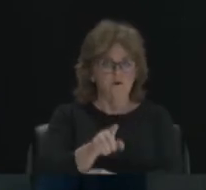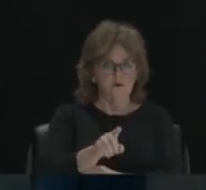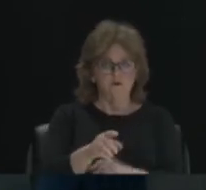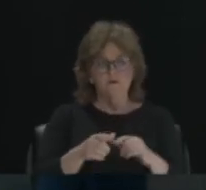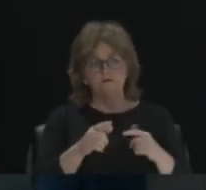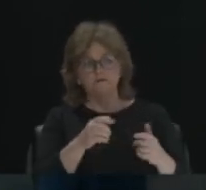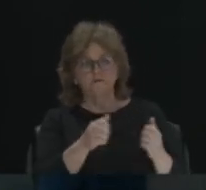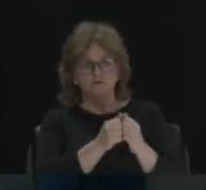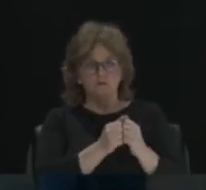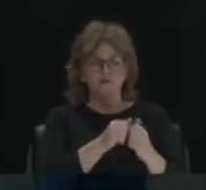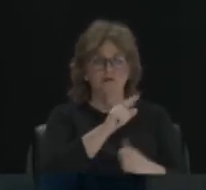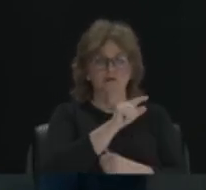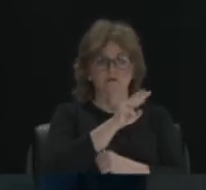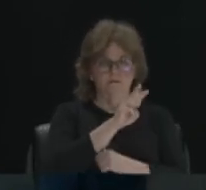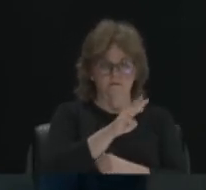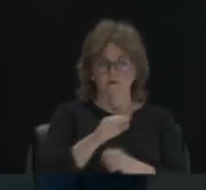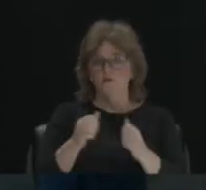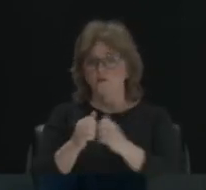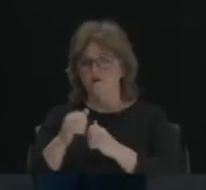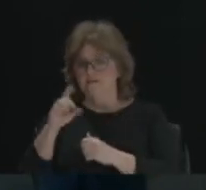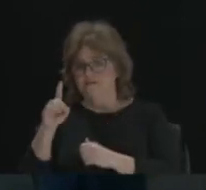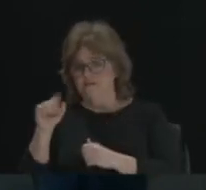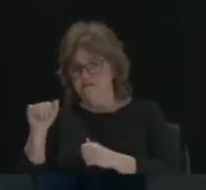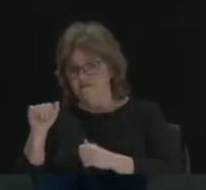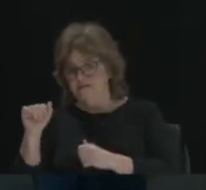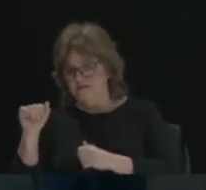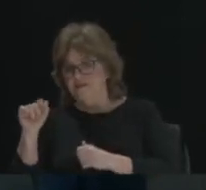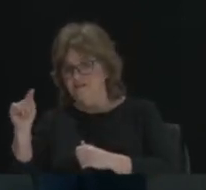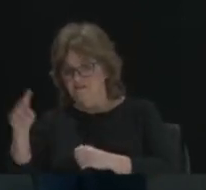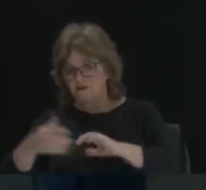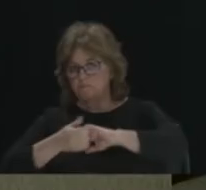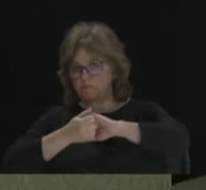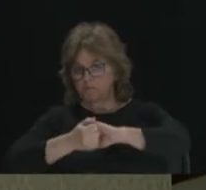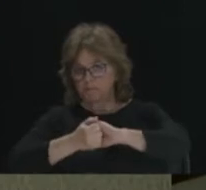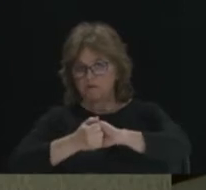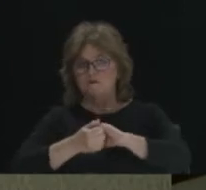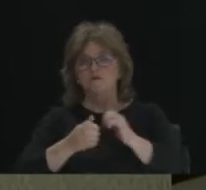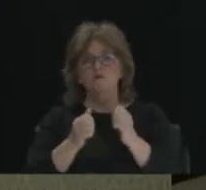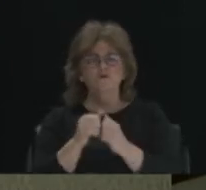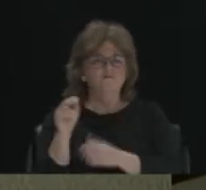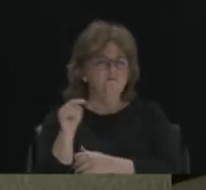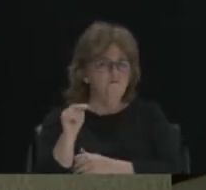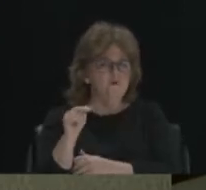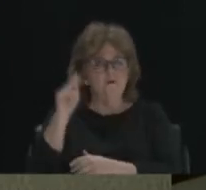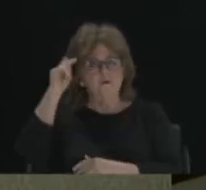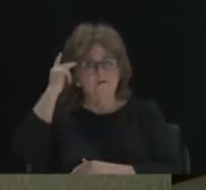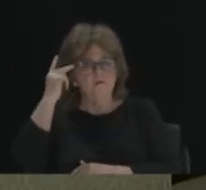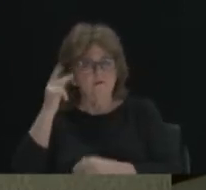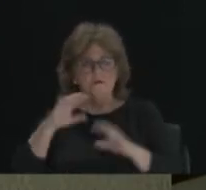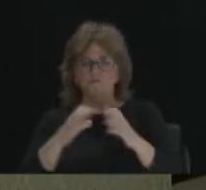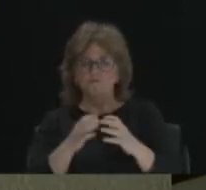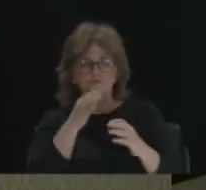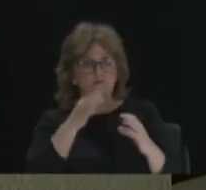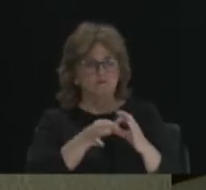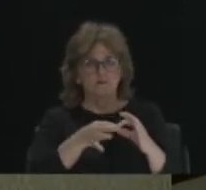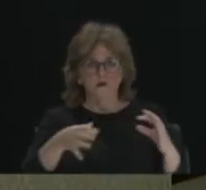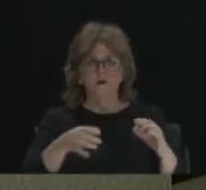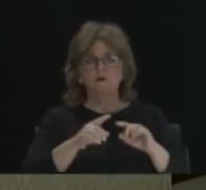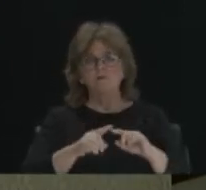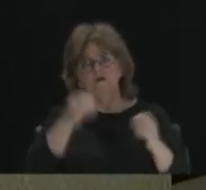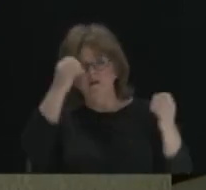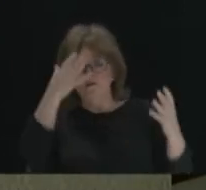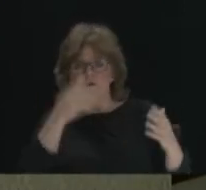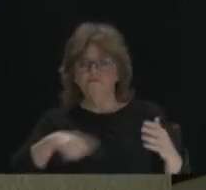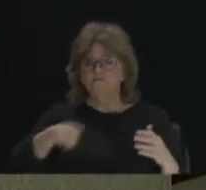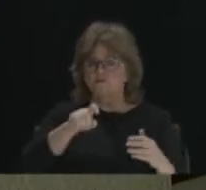partnership with Dayton Access Television to provide unbiased nonpartisan information on issues that are relevant to our friends and neighbors throughout the